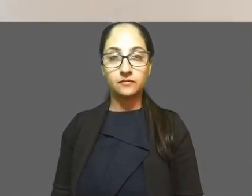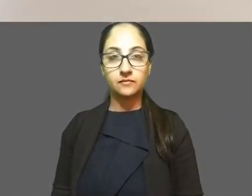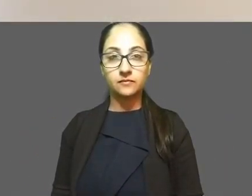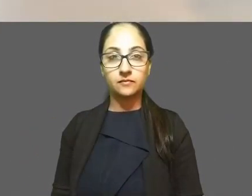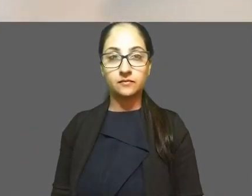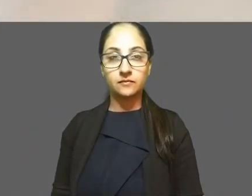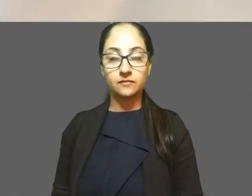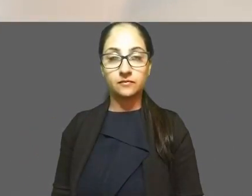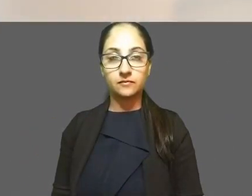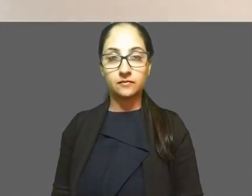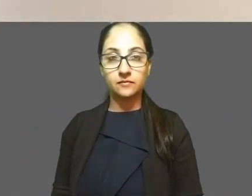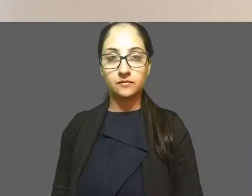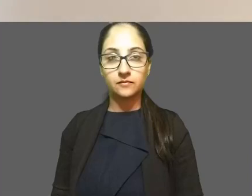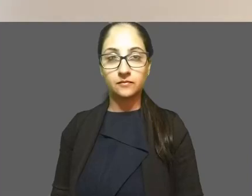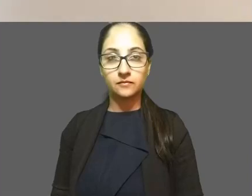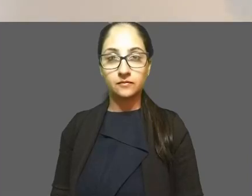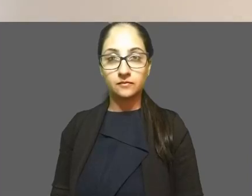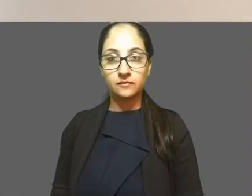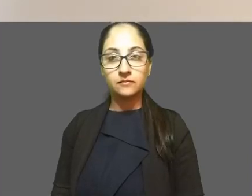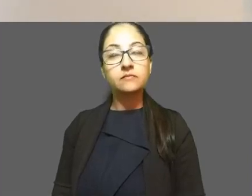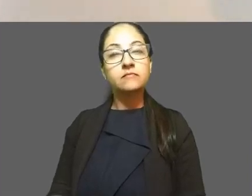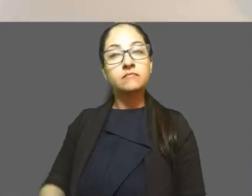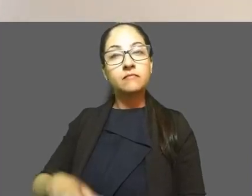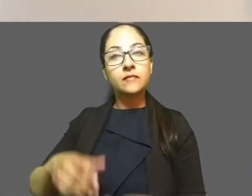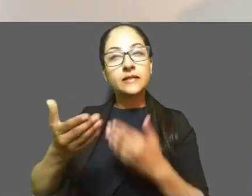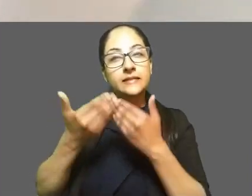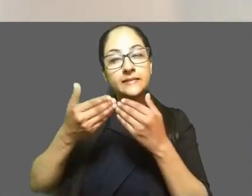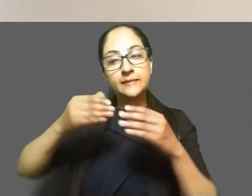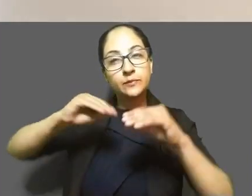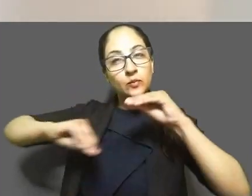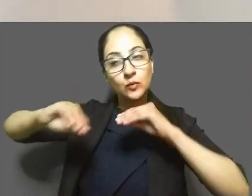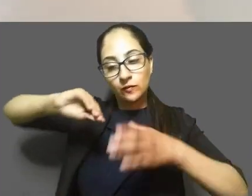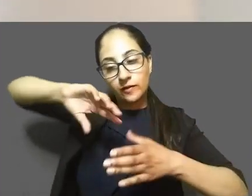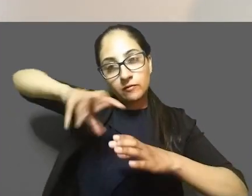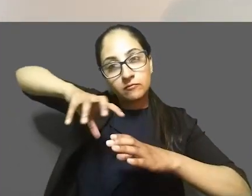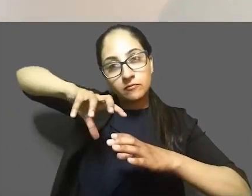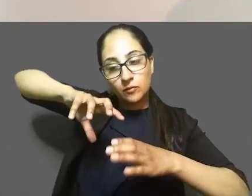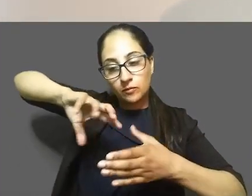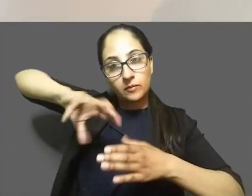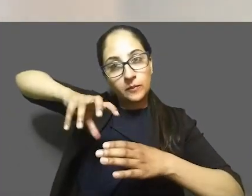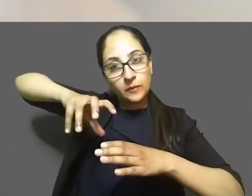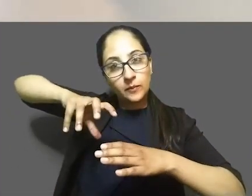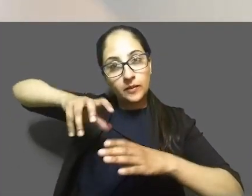so you can see here, I'm cooking my naan. It hasn't stuck